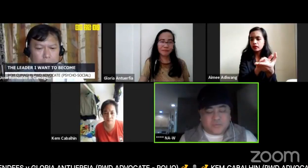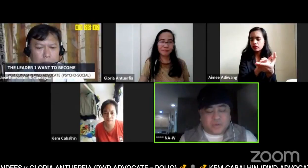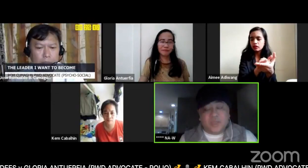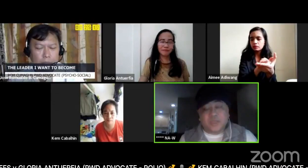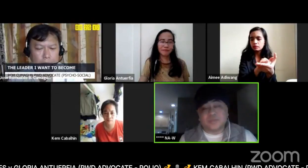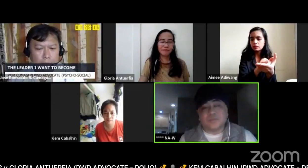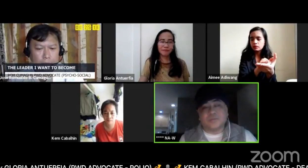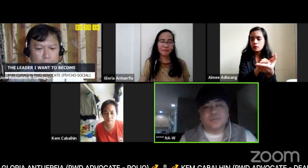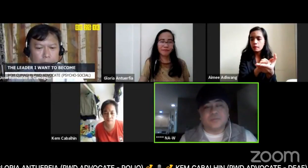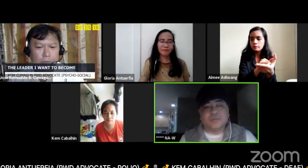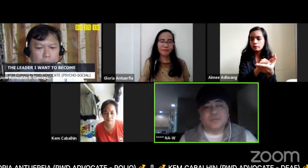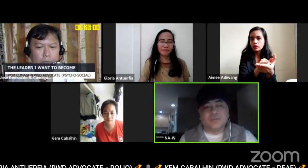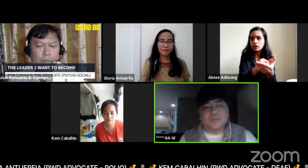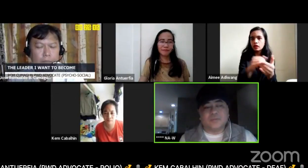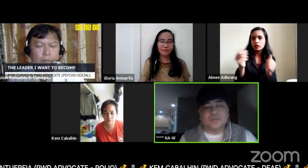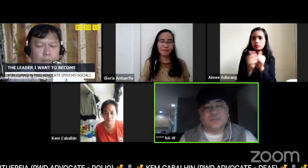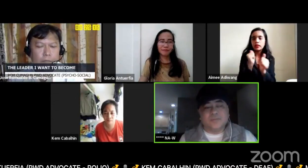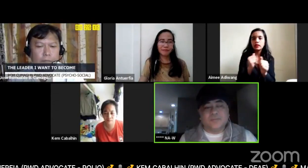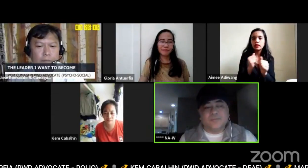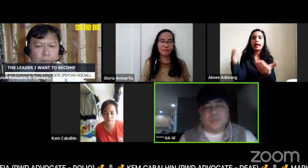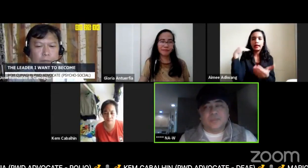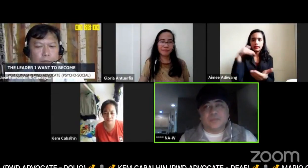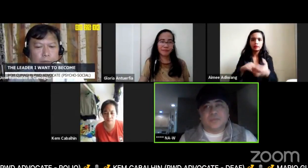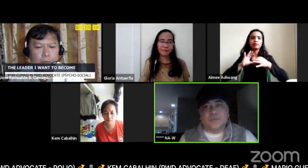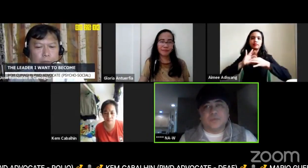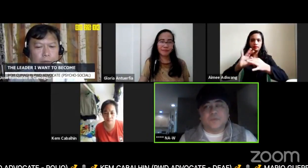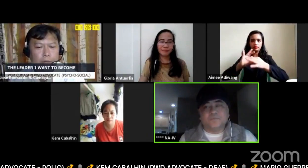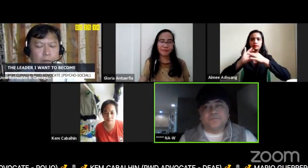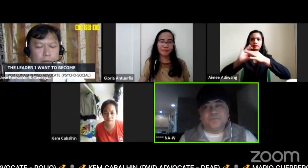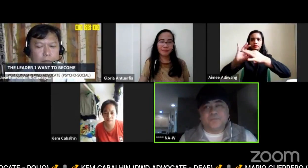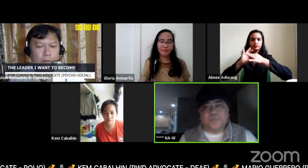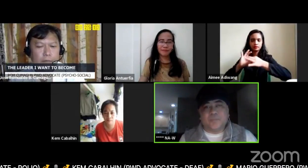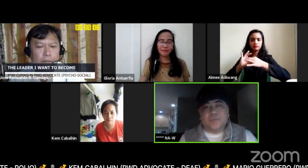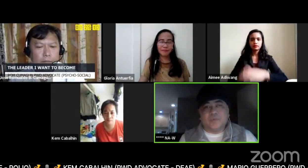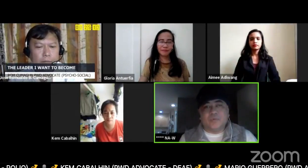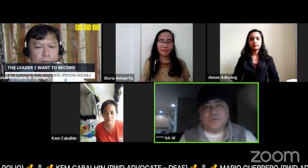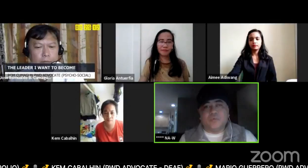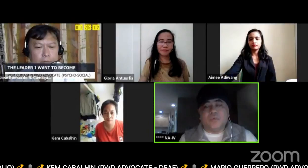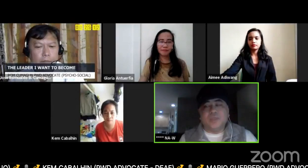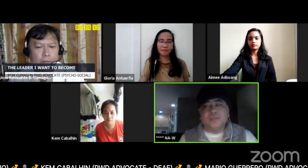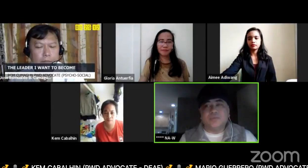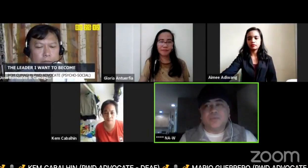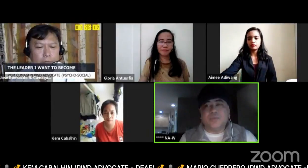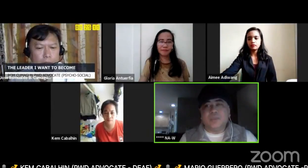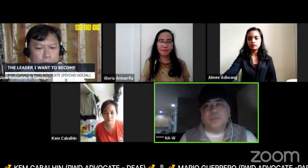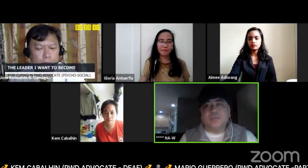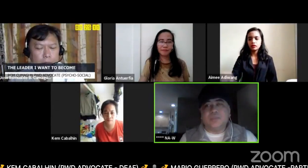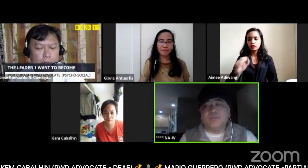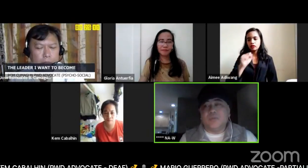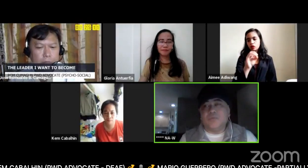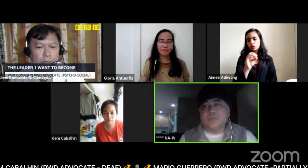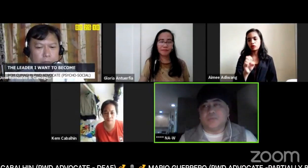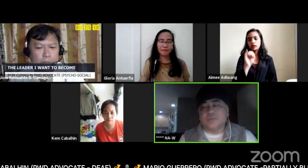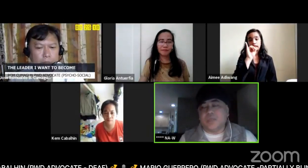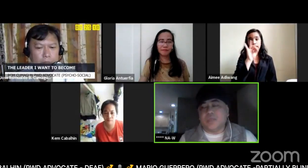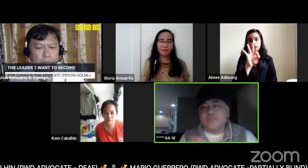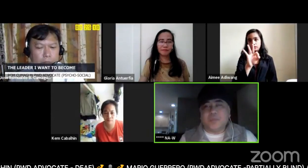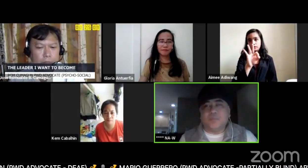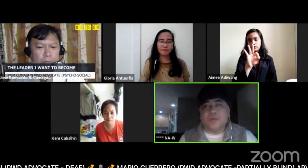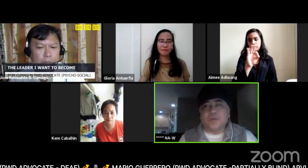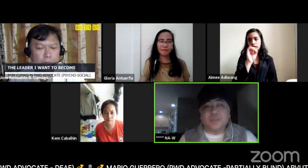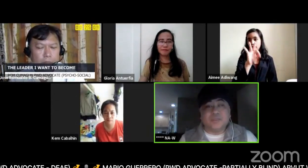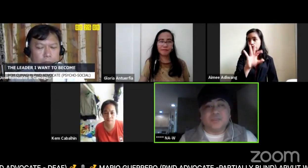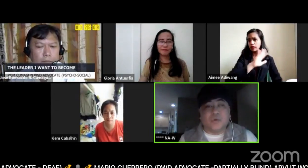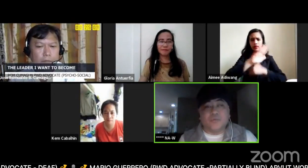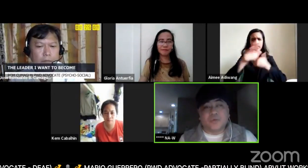a sign of our connection. No? So once everyone,